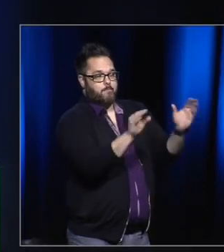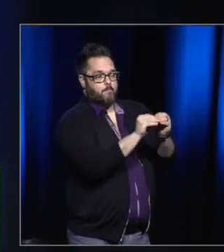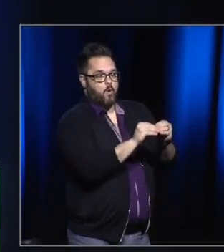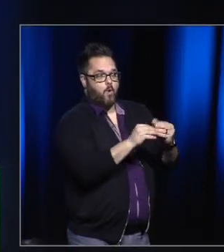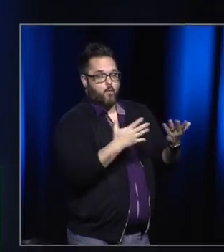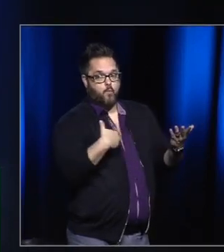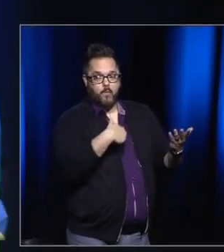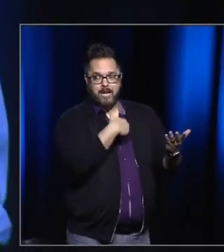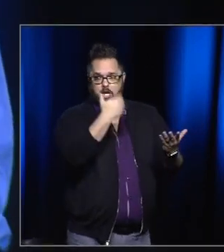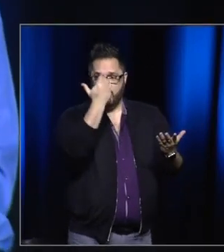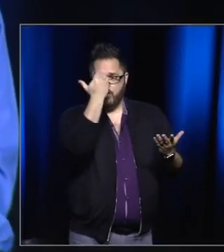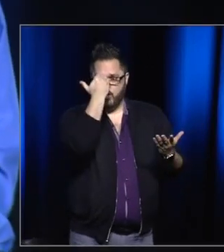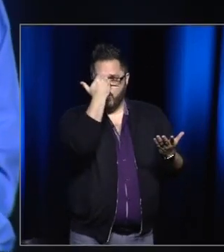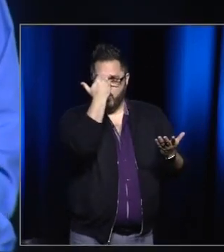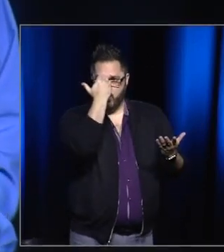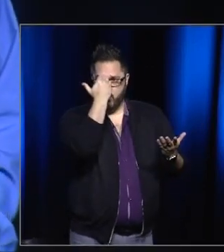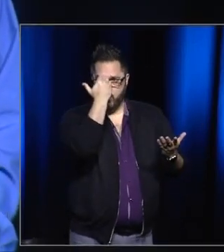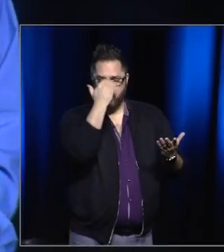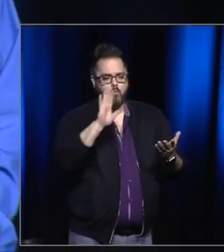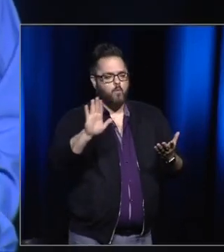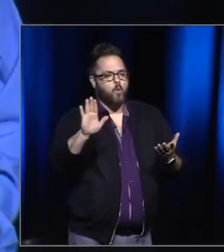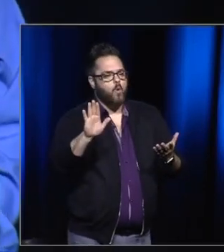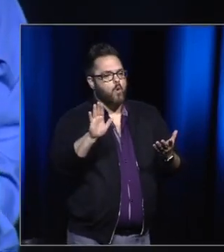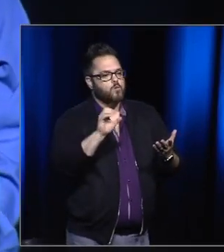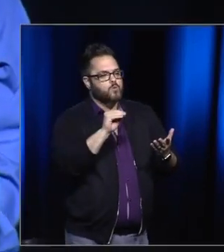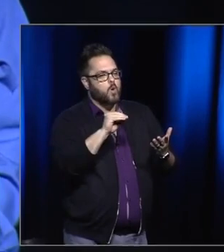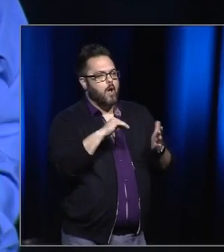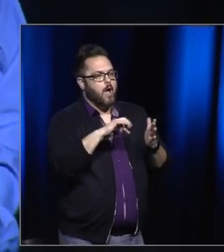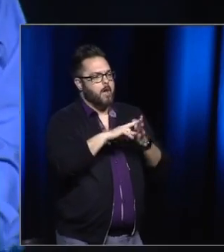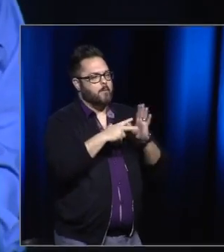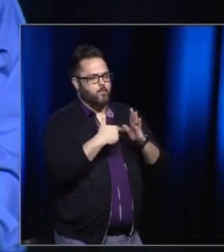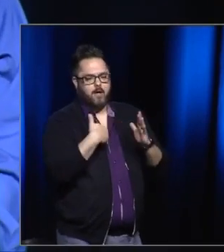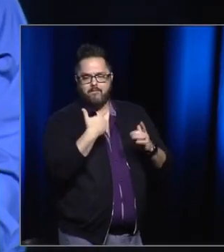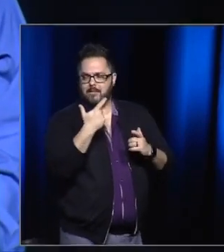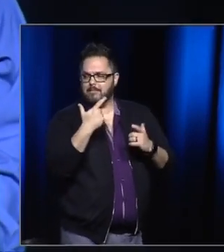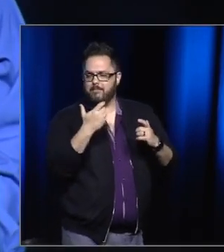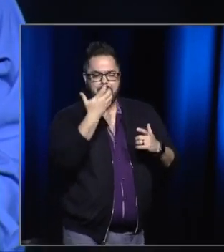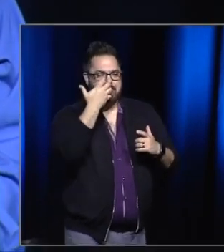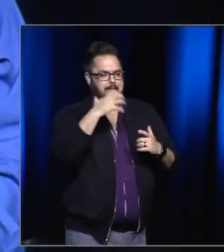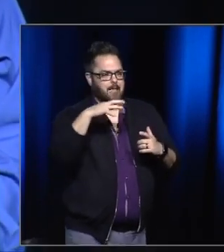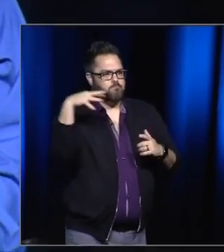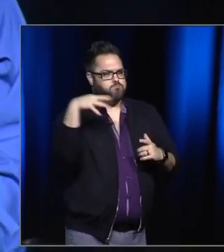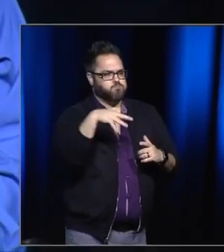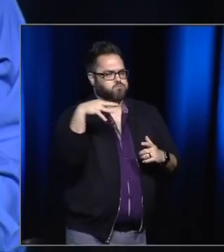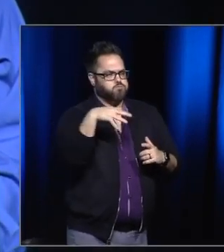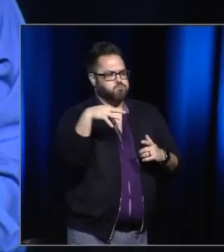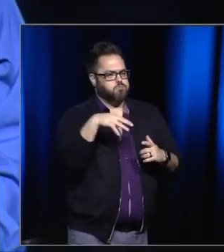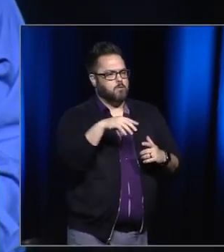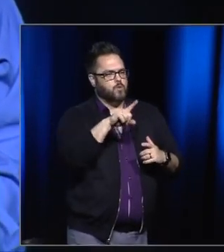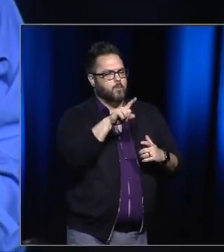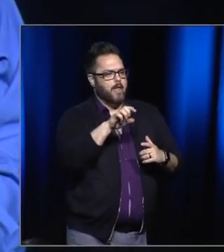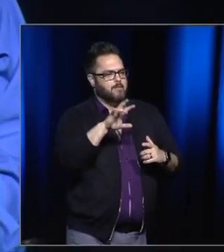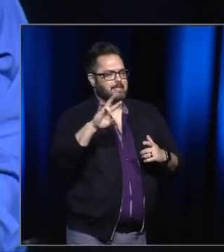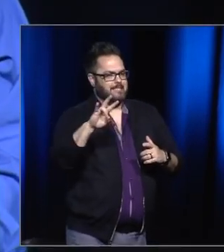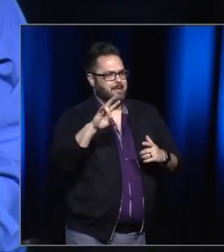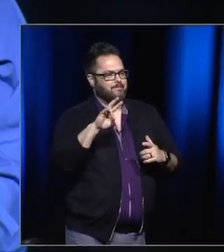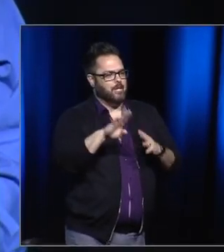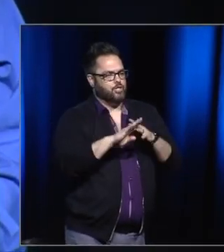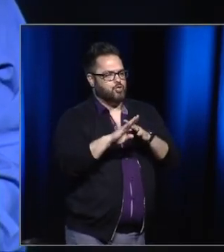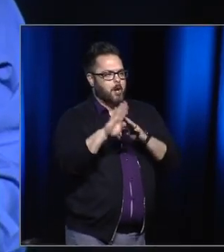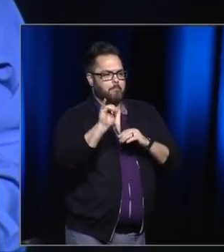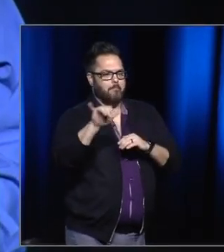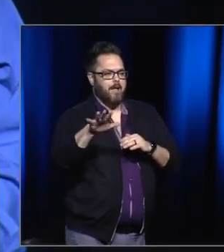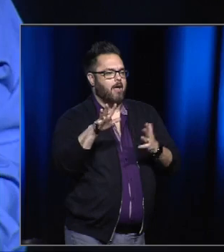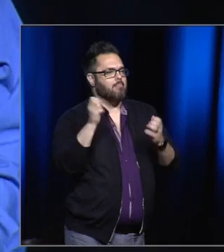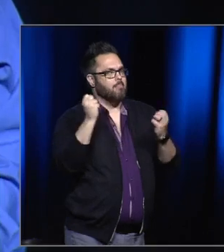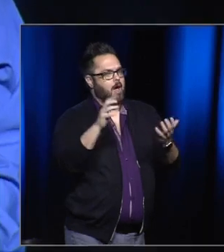how you meant it. Yeah, absolutely, yeah. I mean, if you know, we had this big heat wave in Shark Bay in 2011, it did a lot of damage. Now imagine if we'd